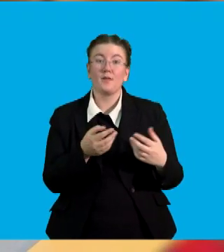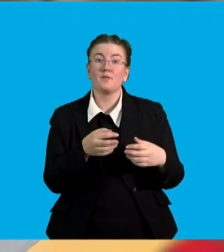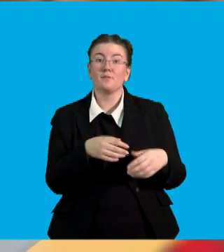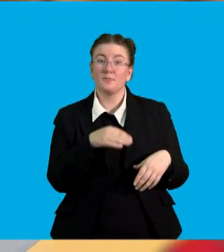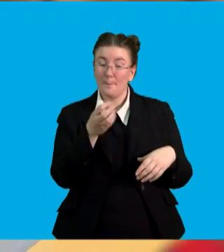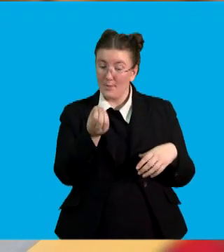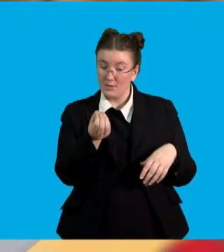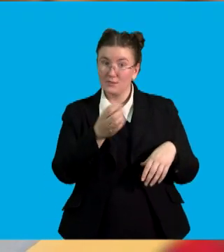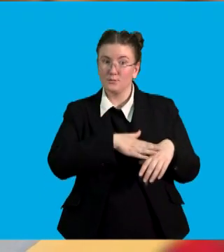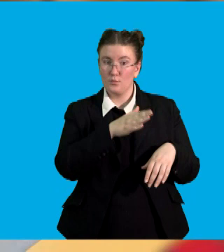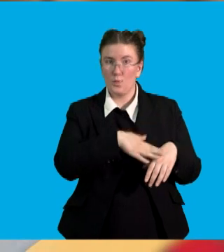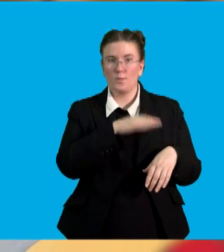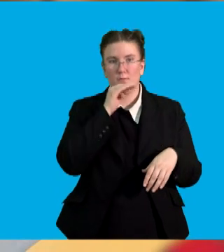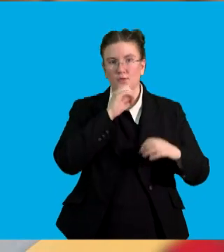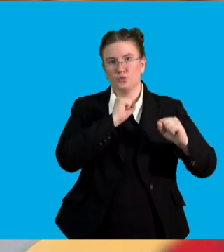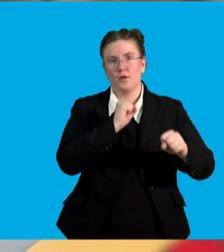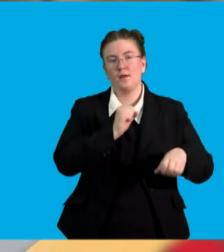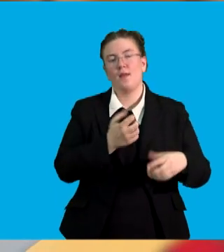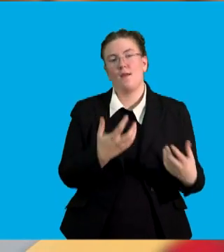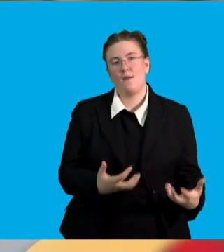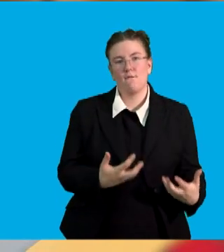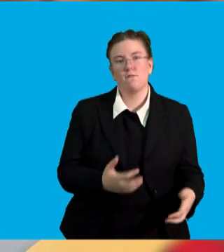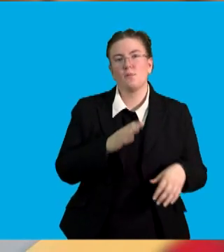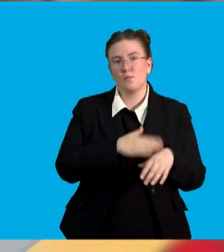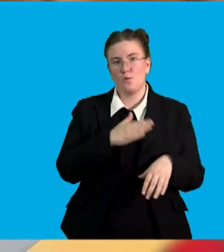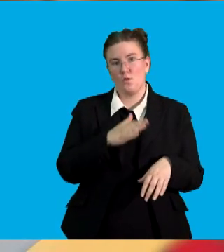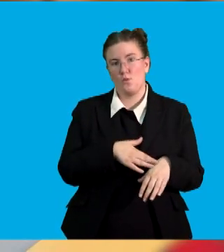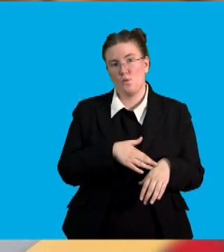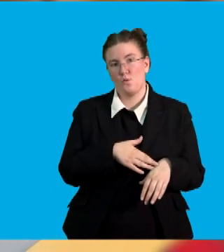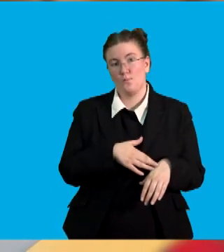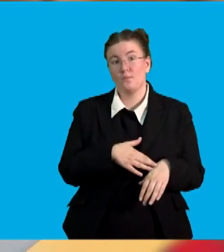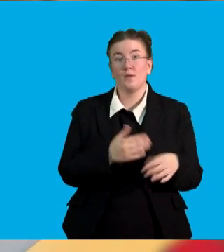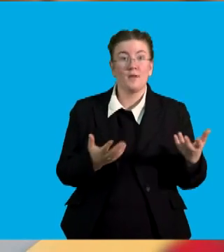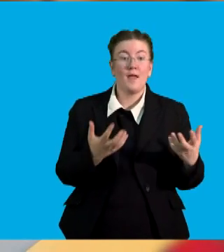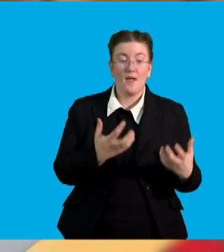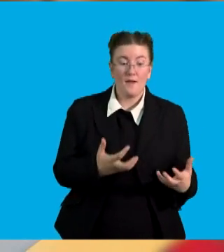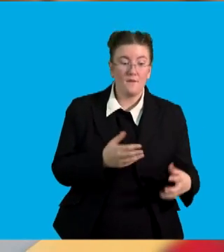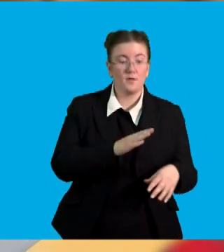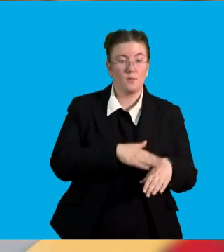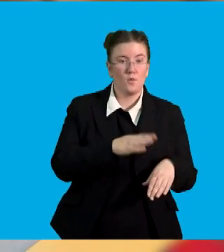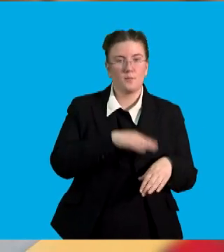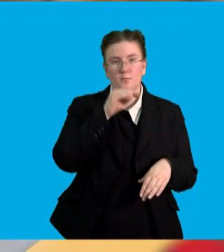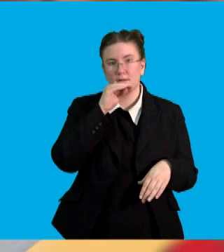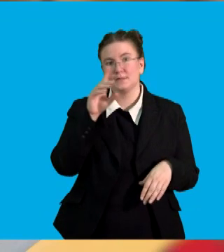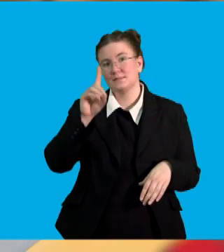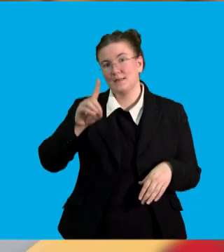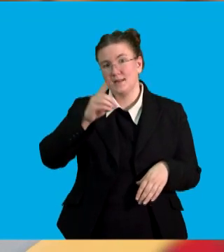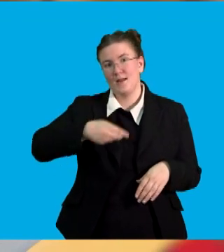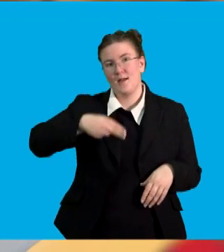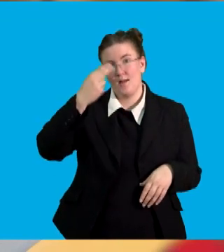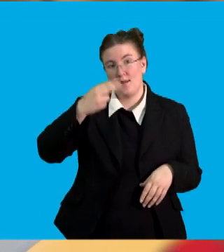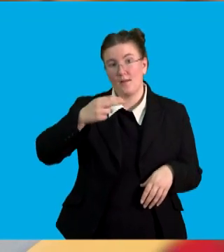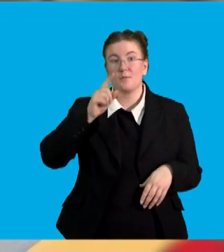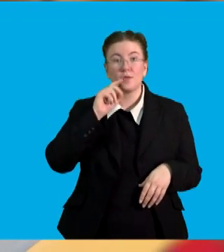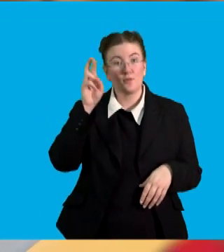solid, it then means that solid is going to be heavier. So if it's heavier, it means the density is going to be higher. But